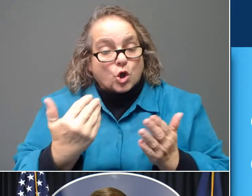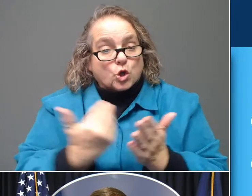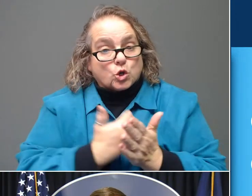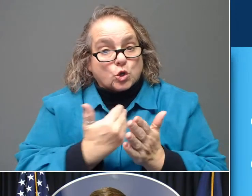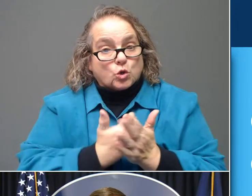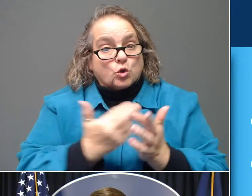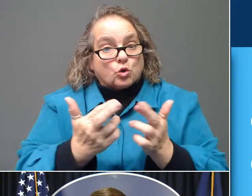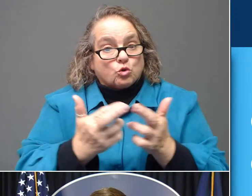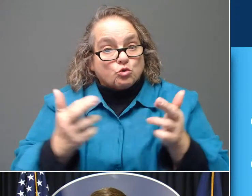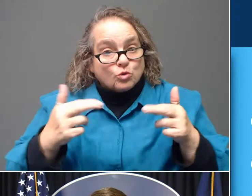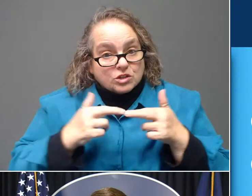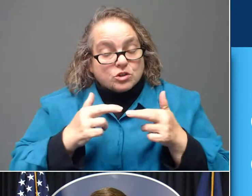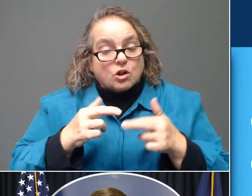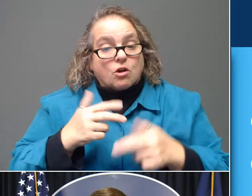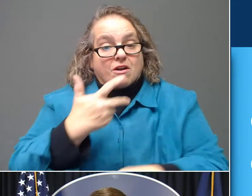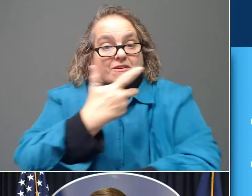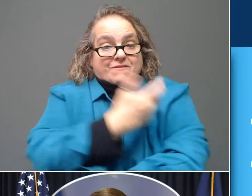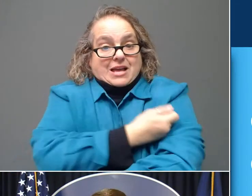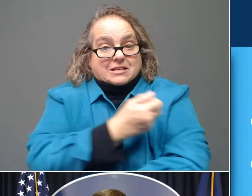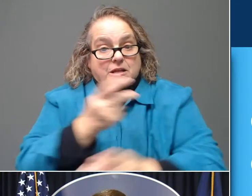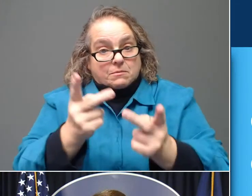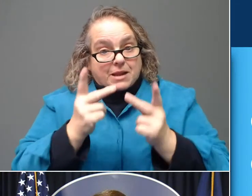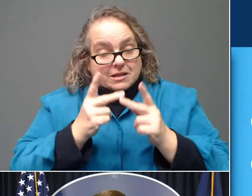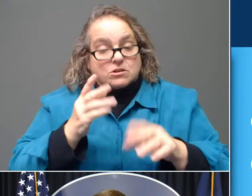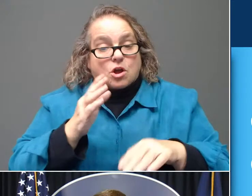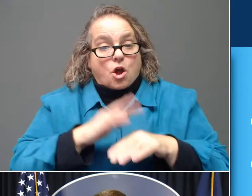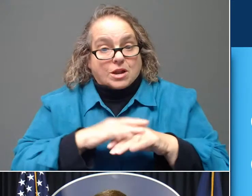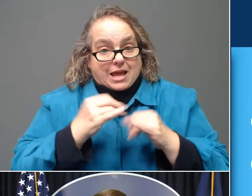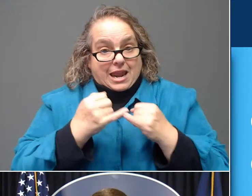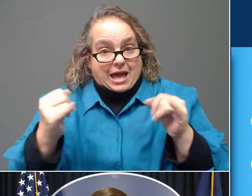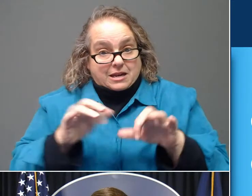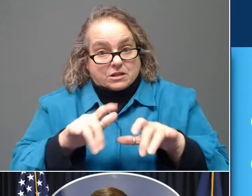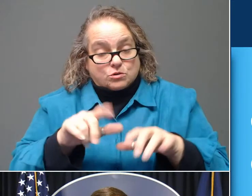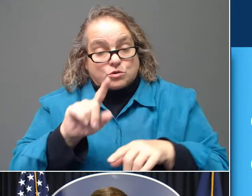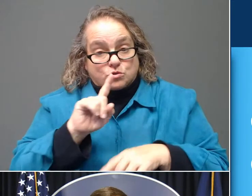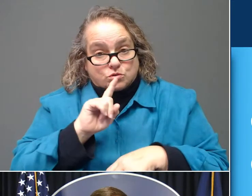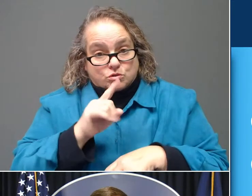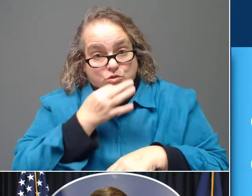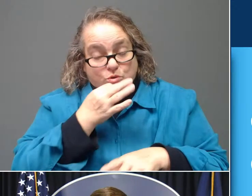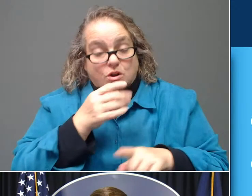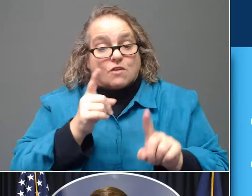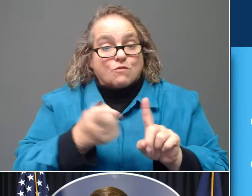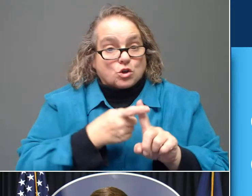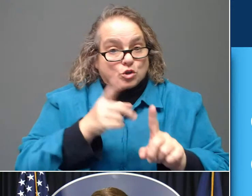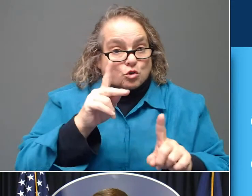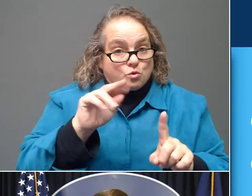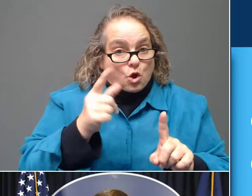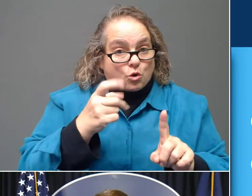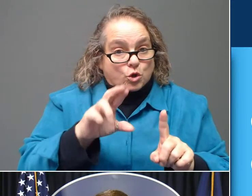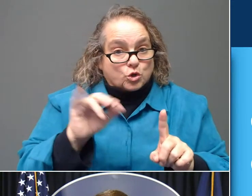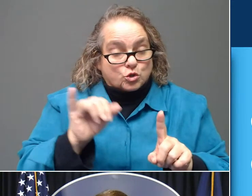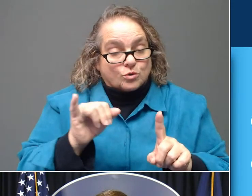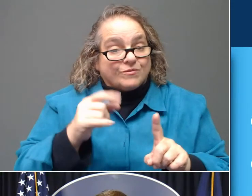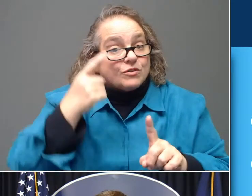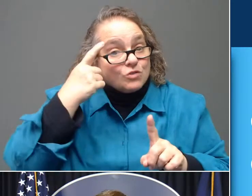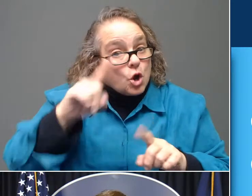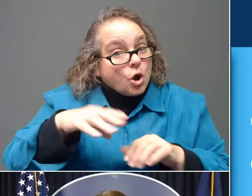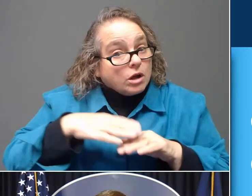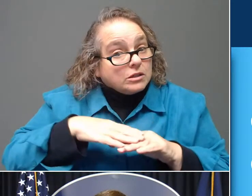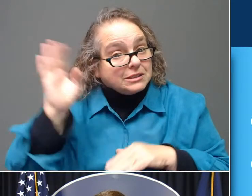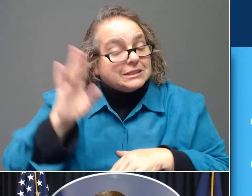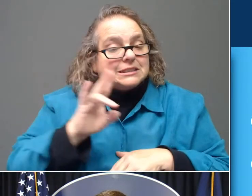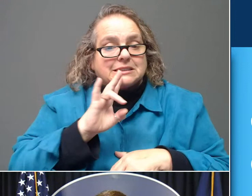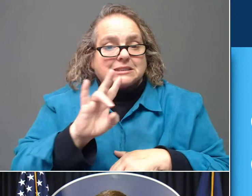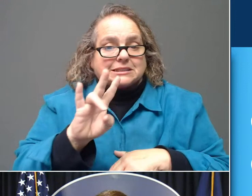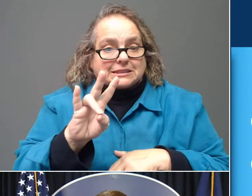vaccination sites coming online and our first Kroger site. Again, these are for 70 and up,